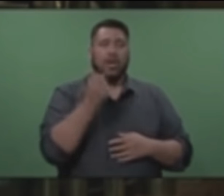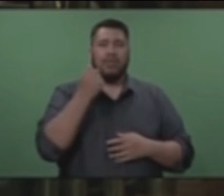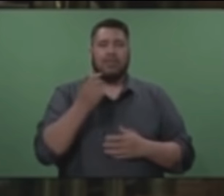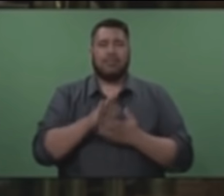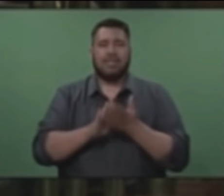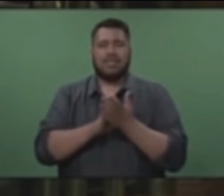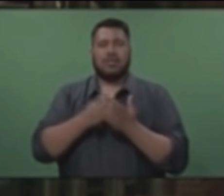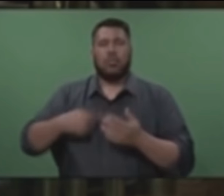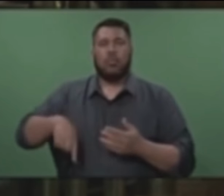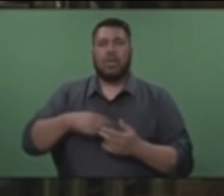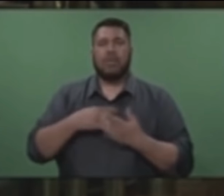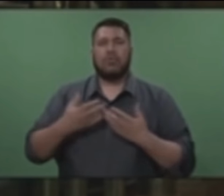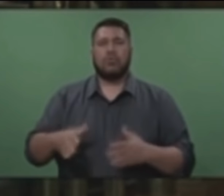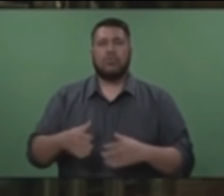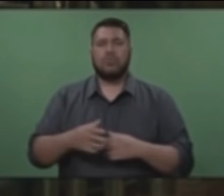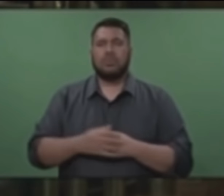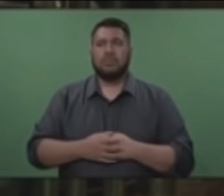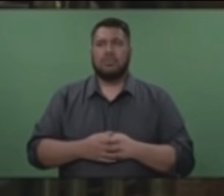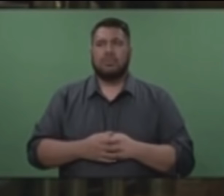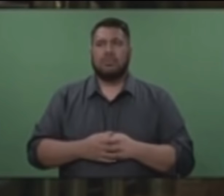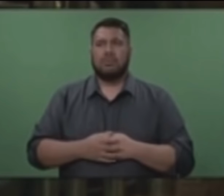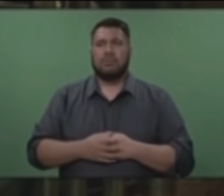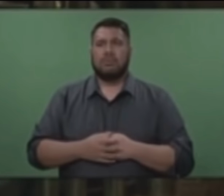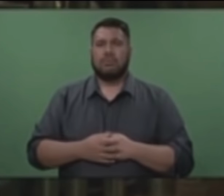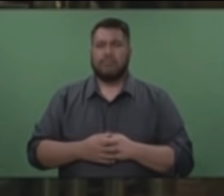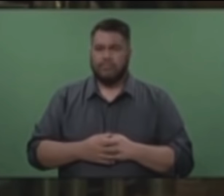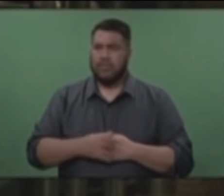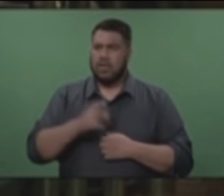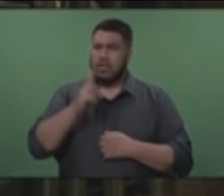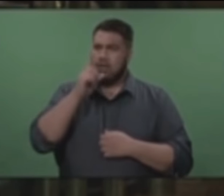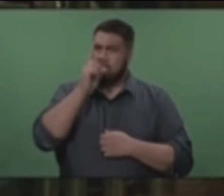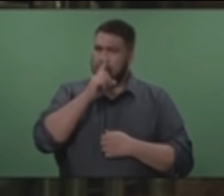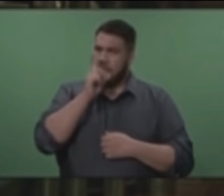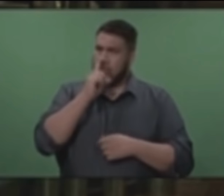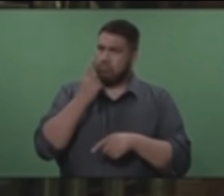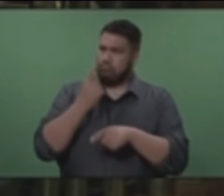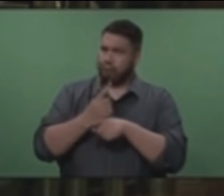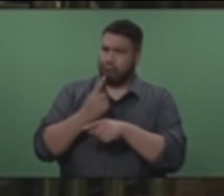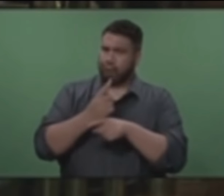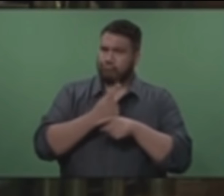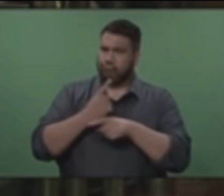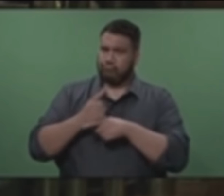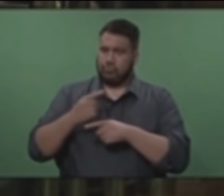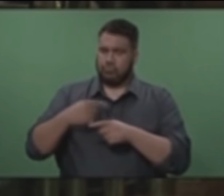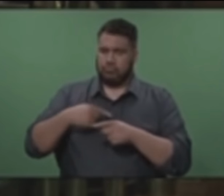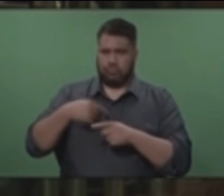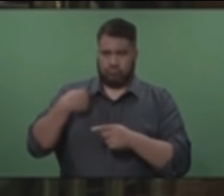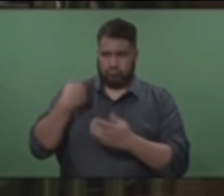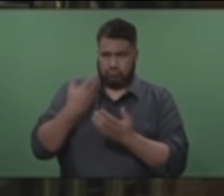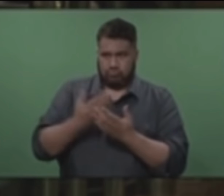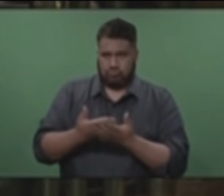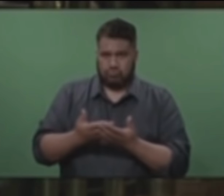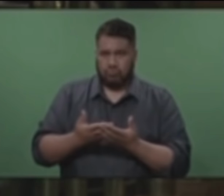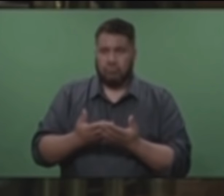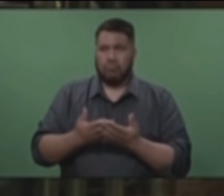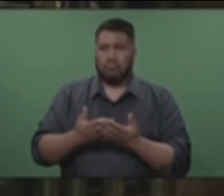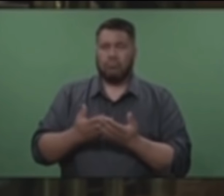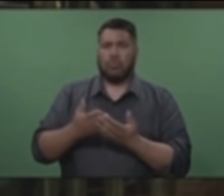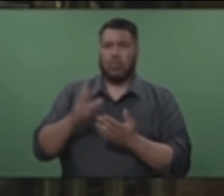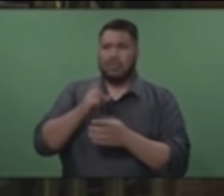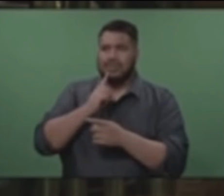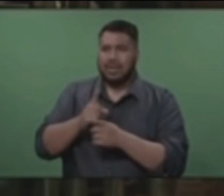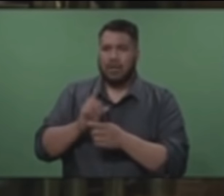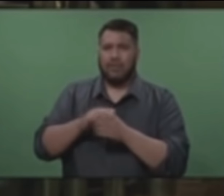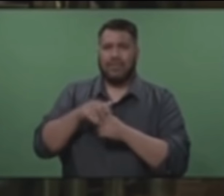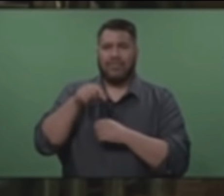the past several days are the same ones that are recorded in our country's founding document for